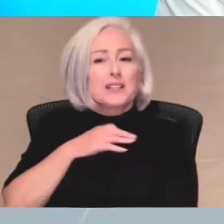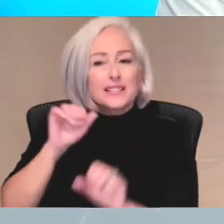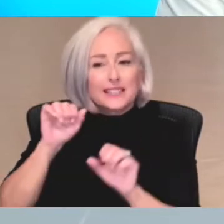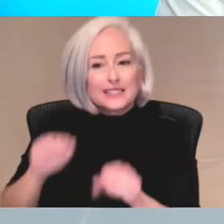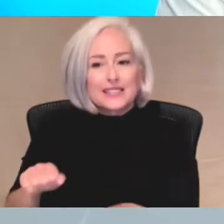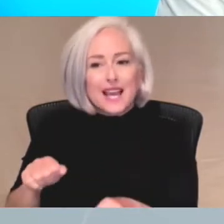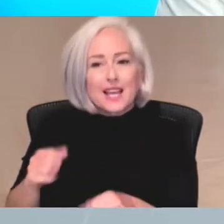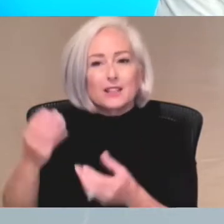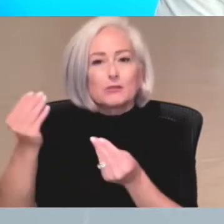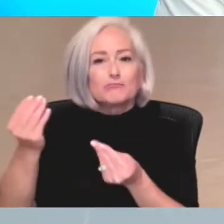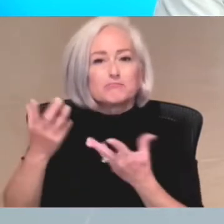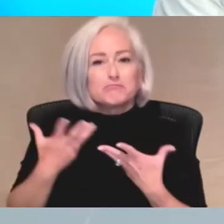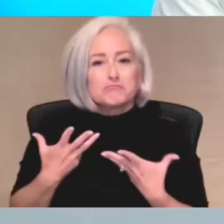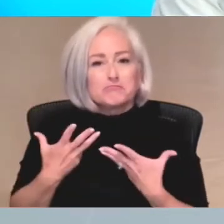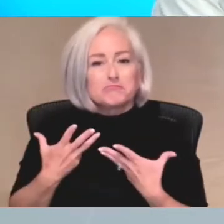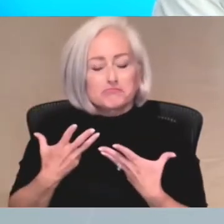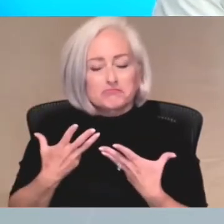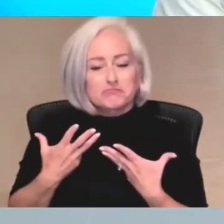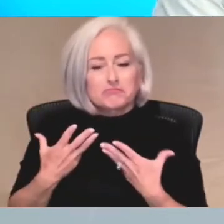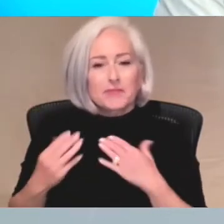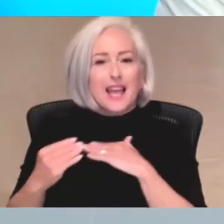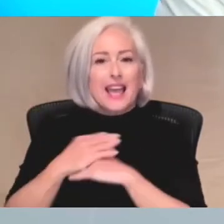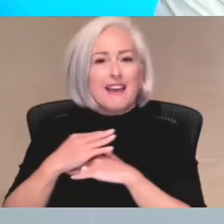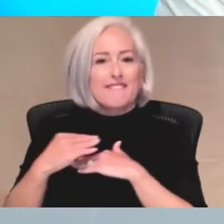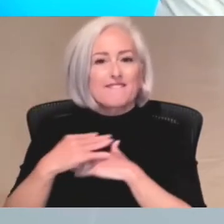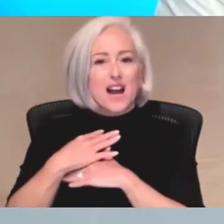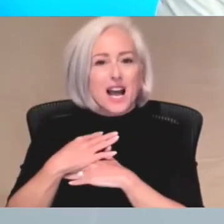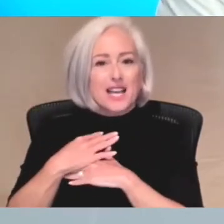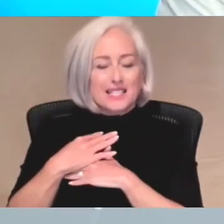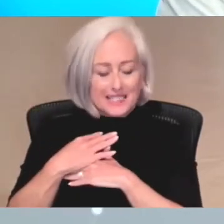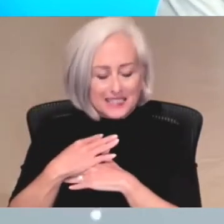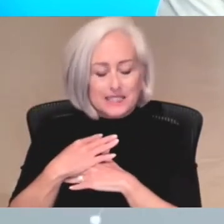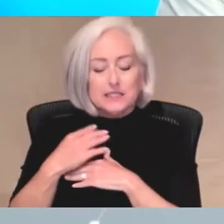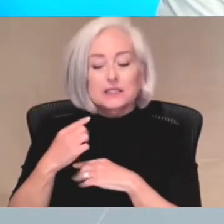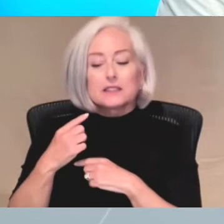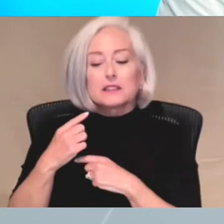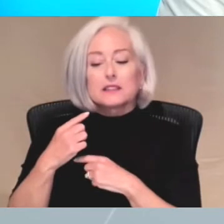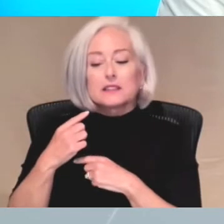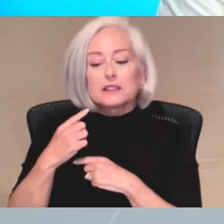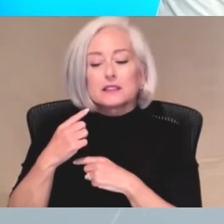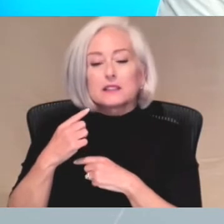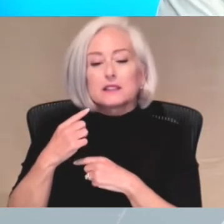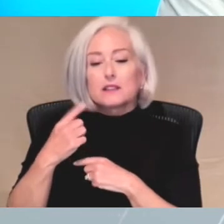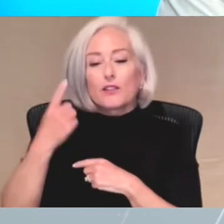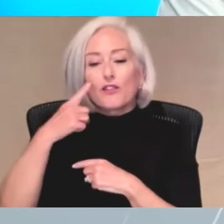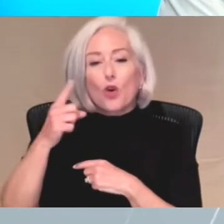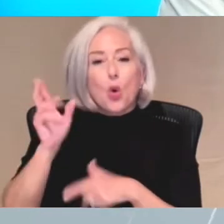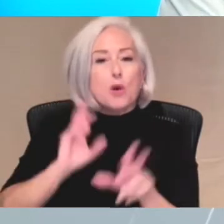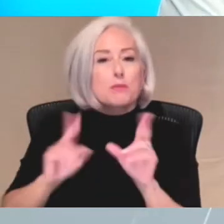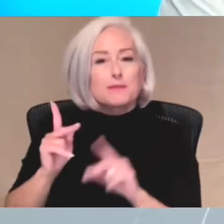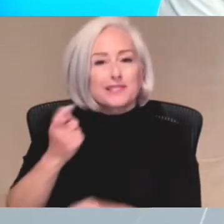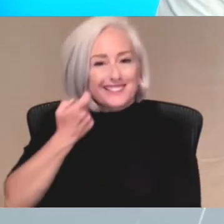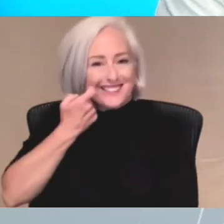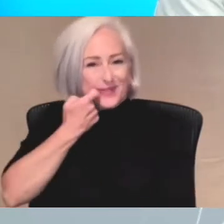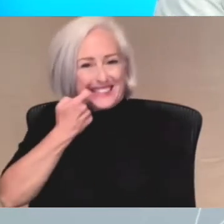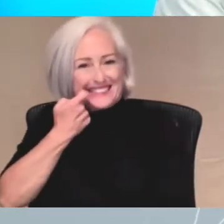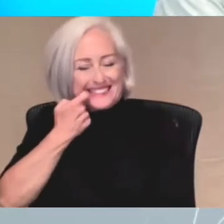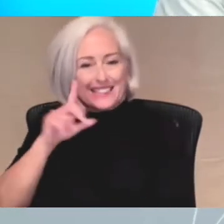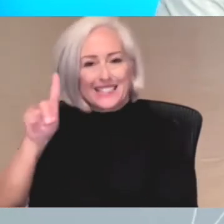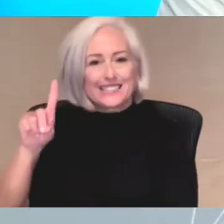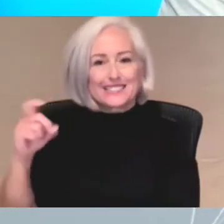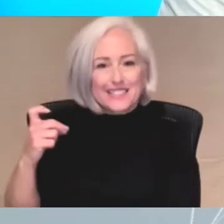advice or give someone advice who's been recently diagnosed and